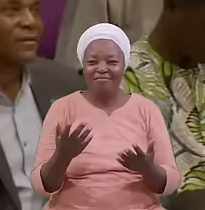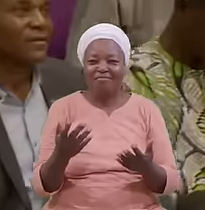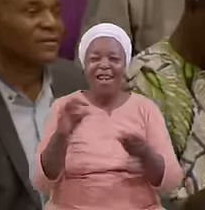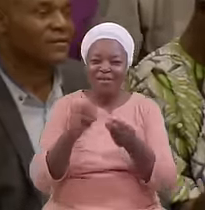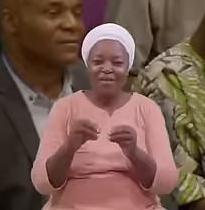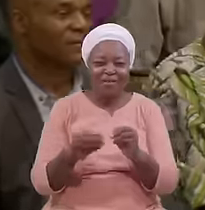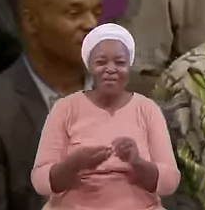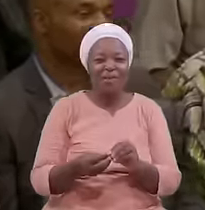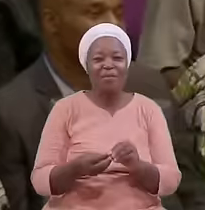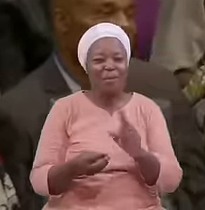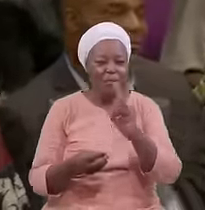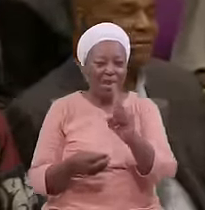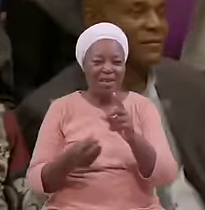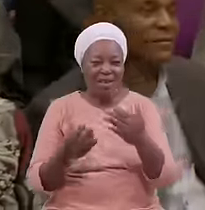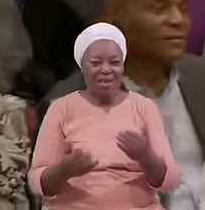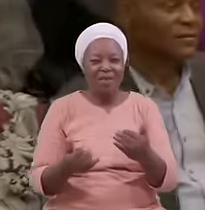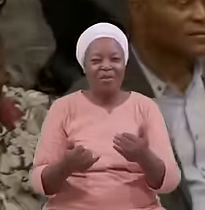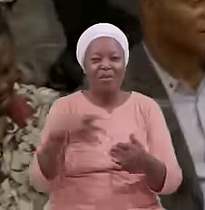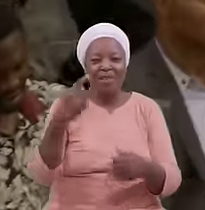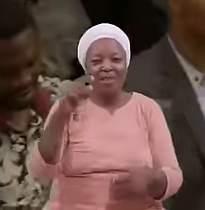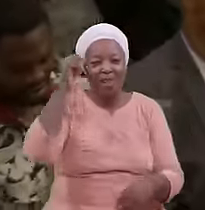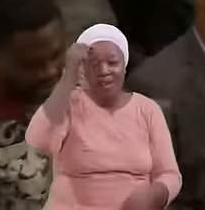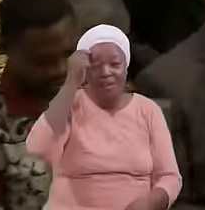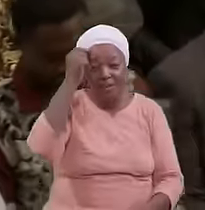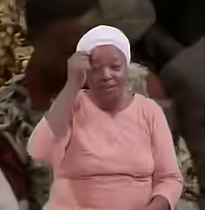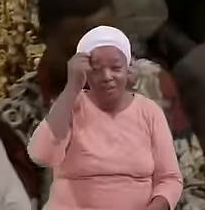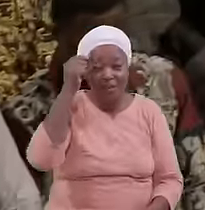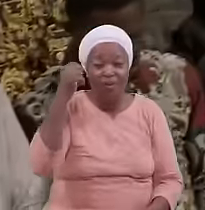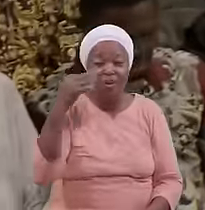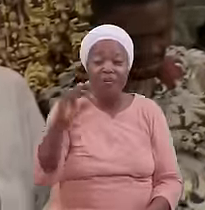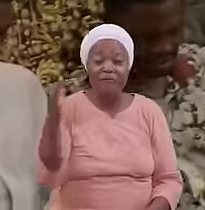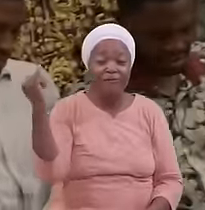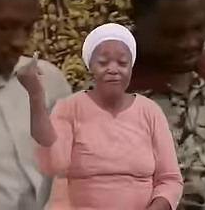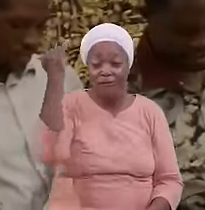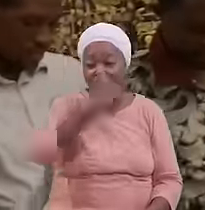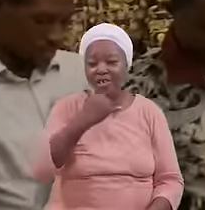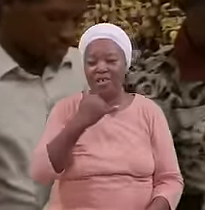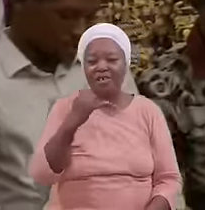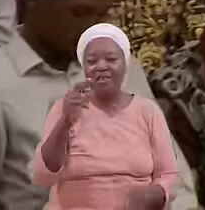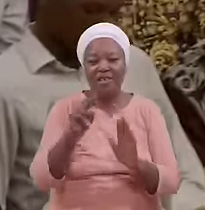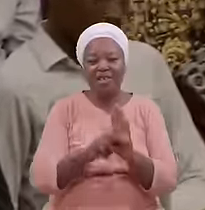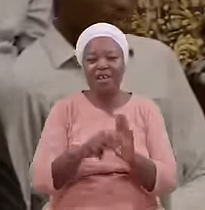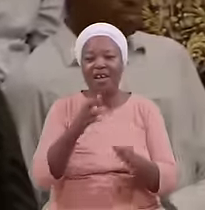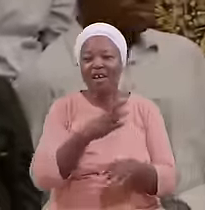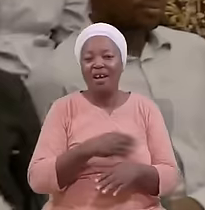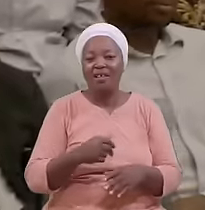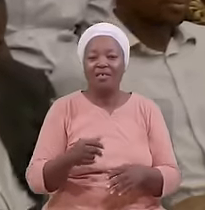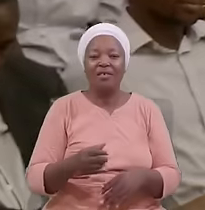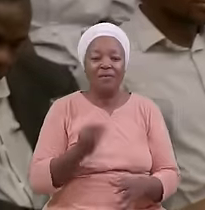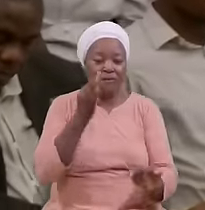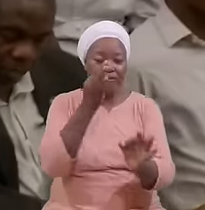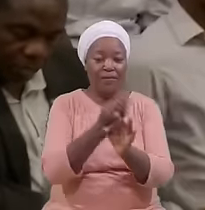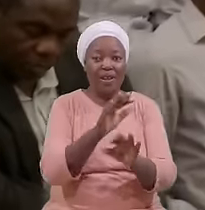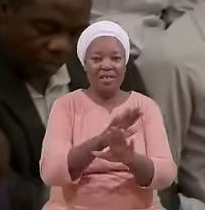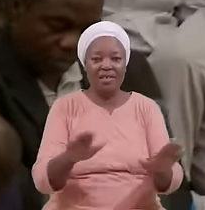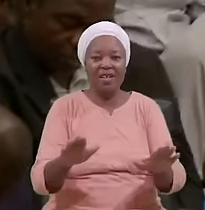number one. Look at number one. The thought of foolishness, of faithlessness, is